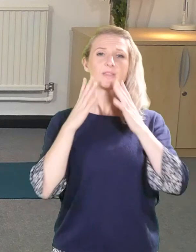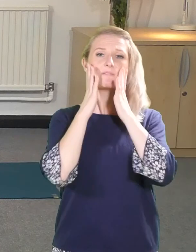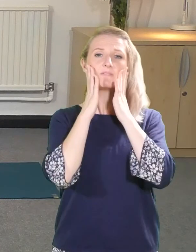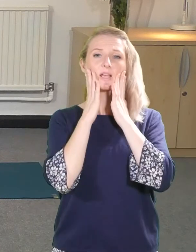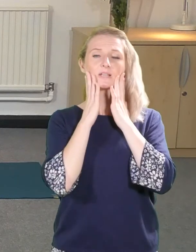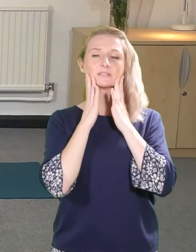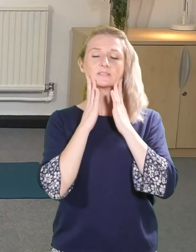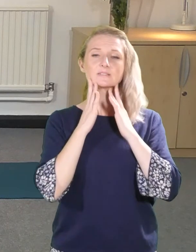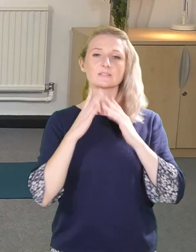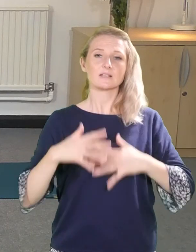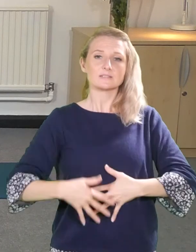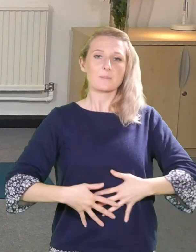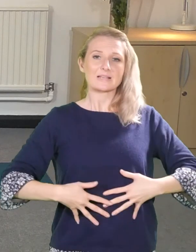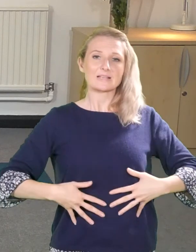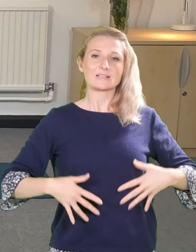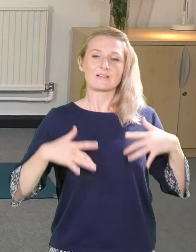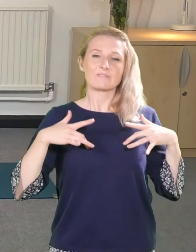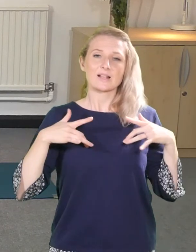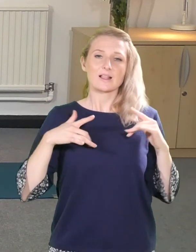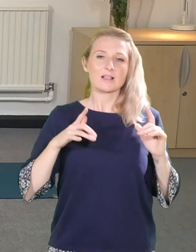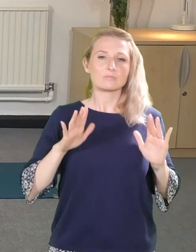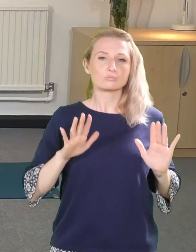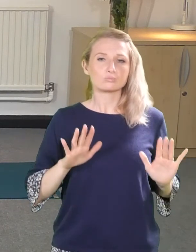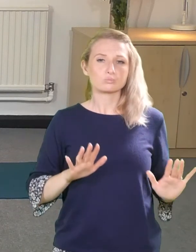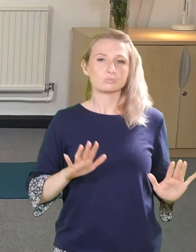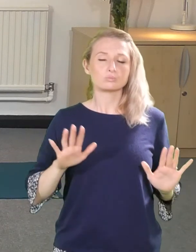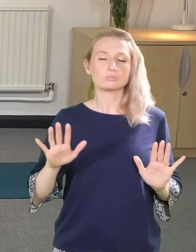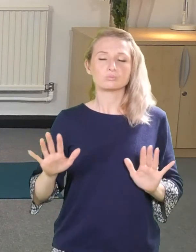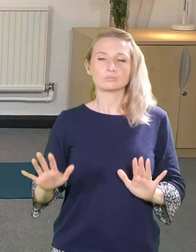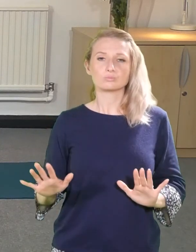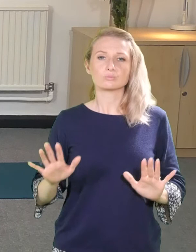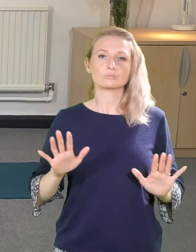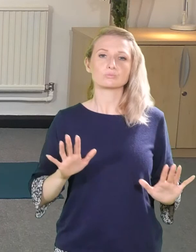soften, settling into this position.